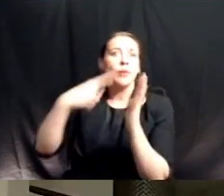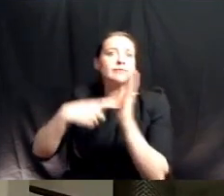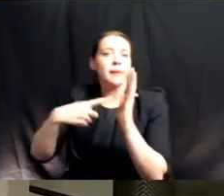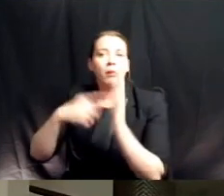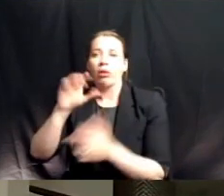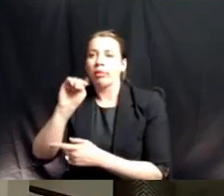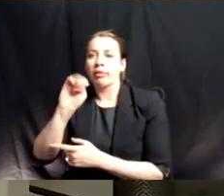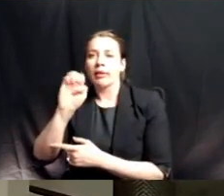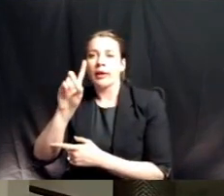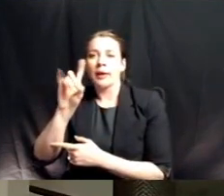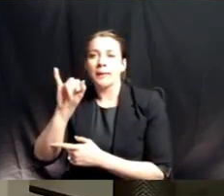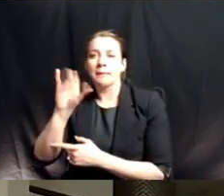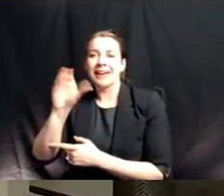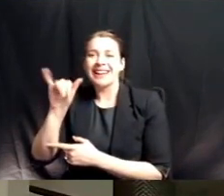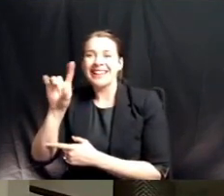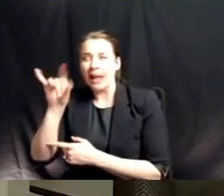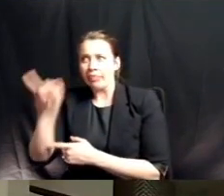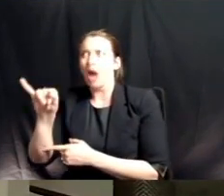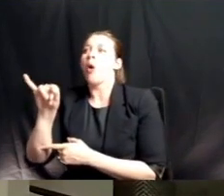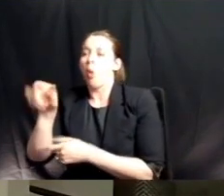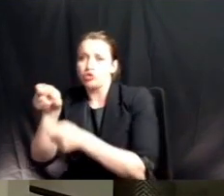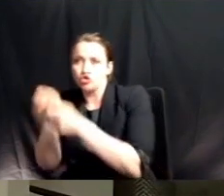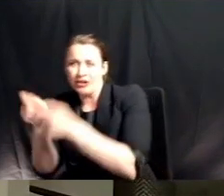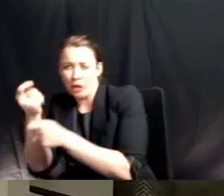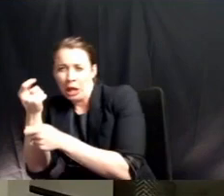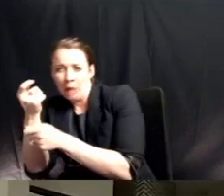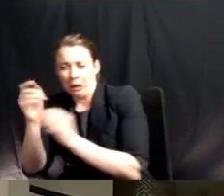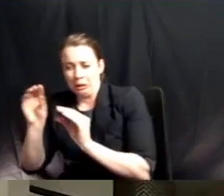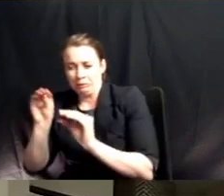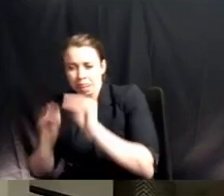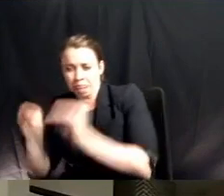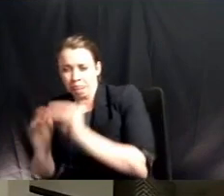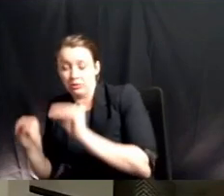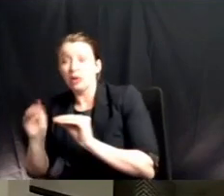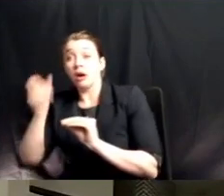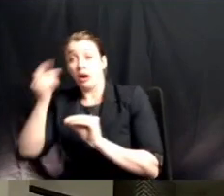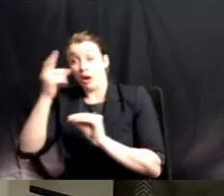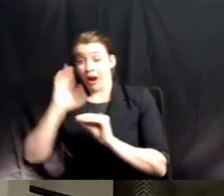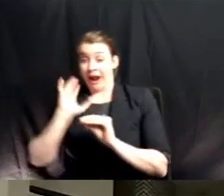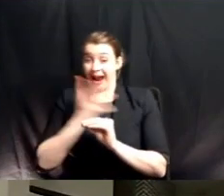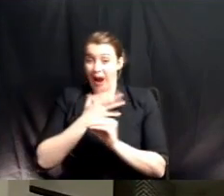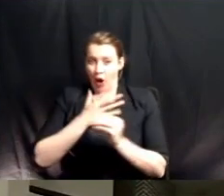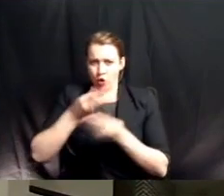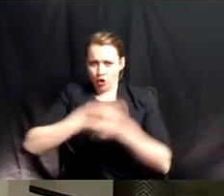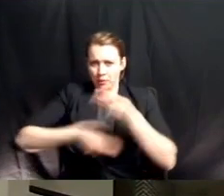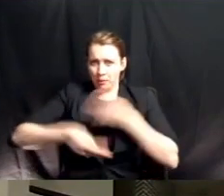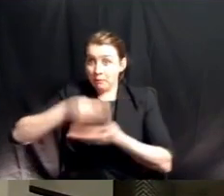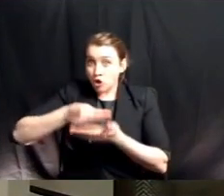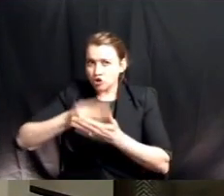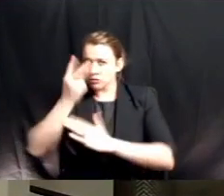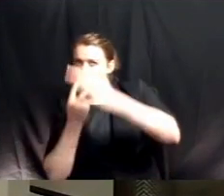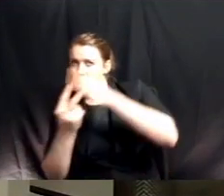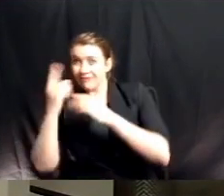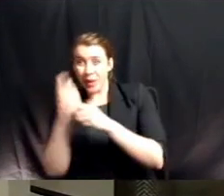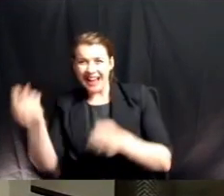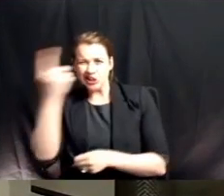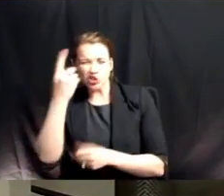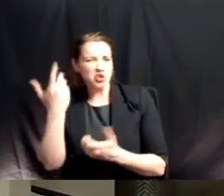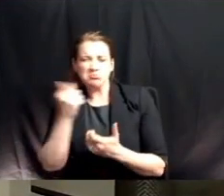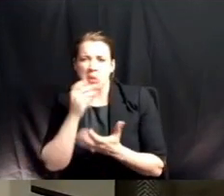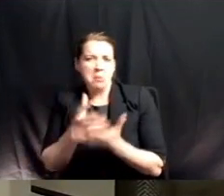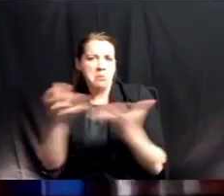that have adjusted. But the revenue projections for 2021 haven't really changed a whole lot. Remember,